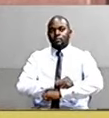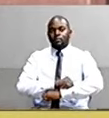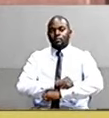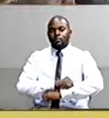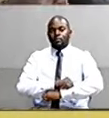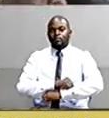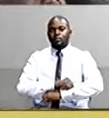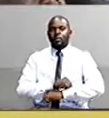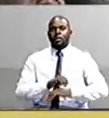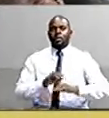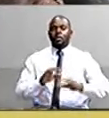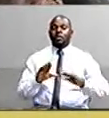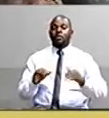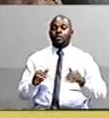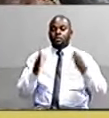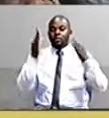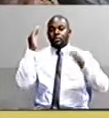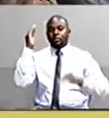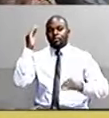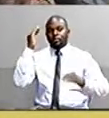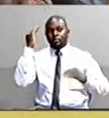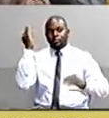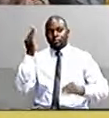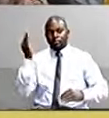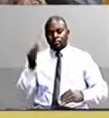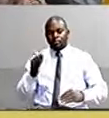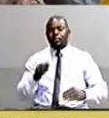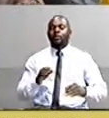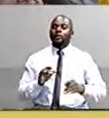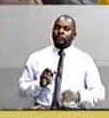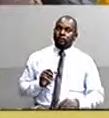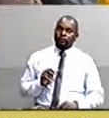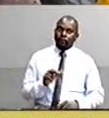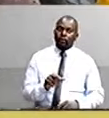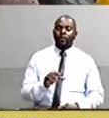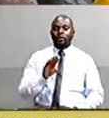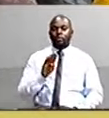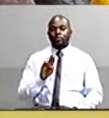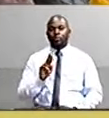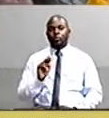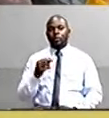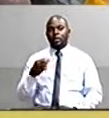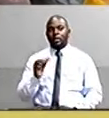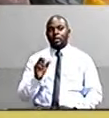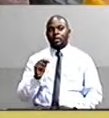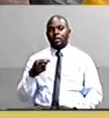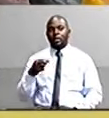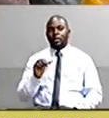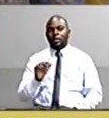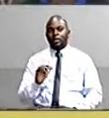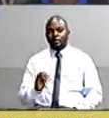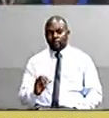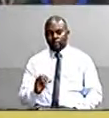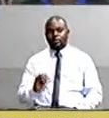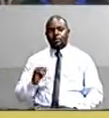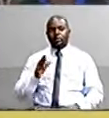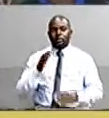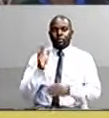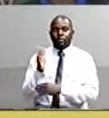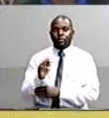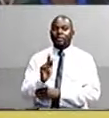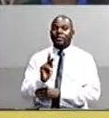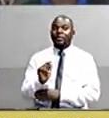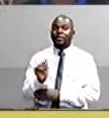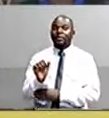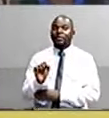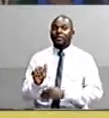therapy. The president addressed trekkers and Bugangaizi communities at the flag off point at Kasambia